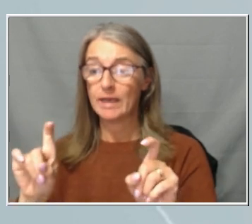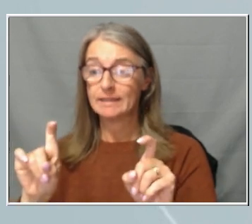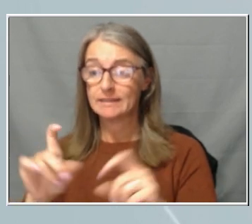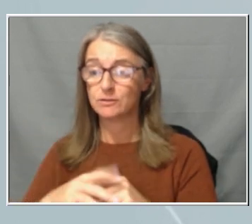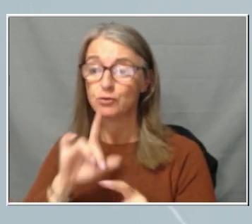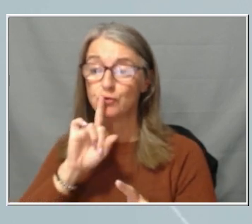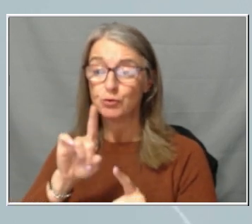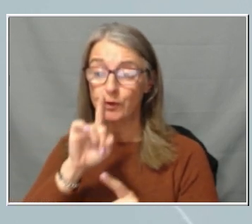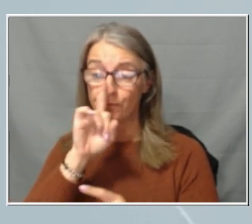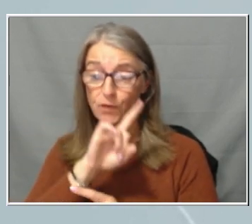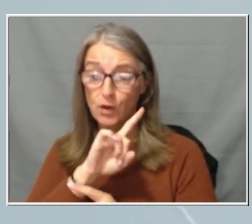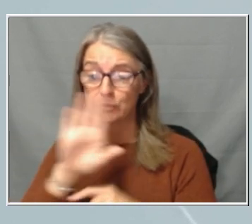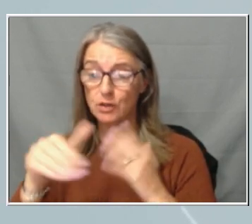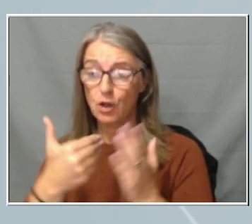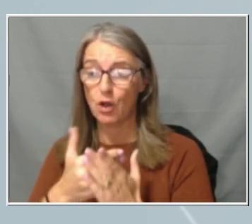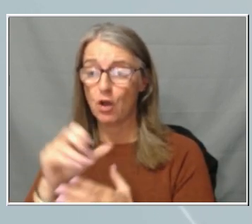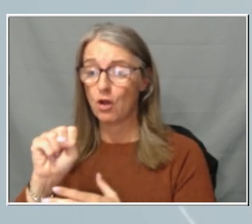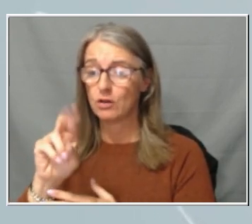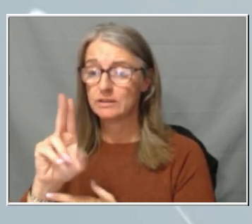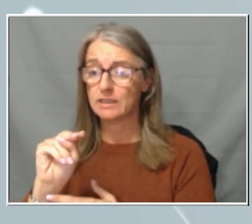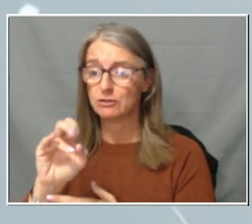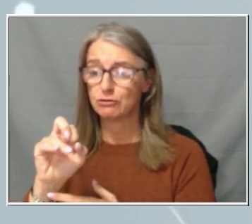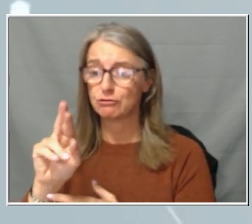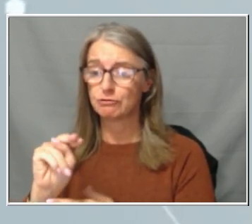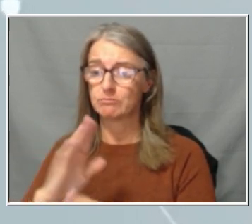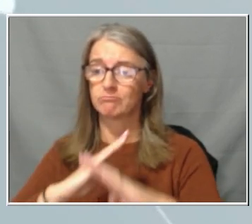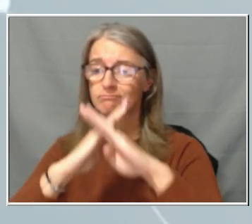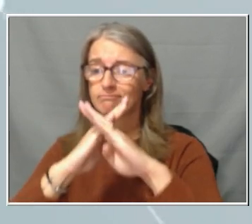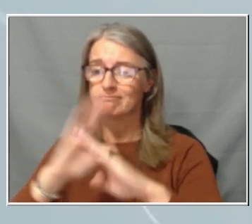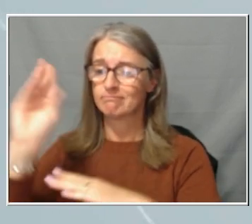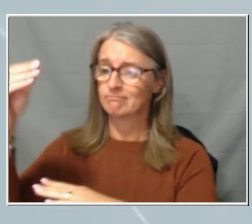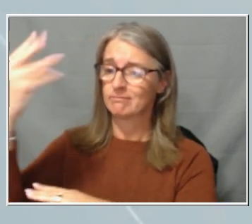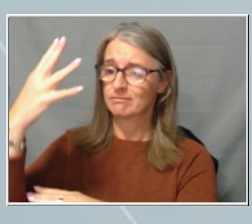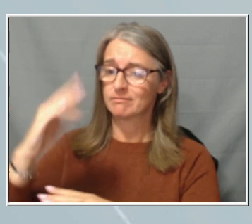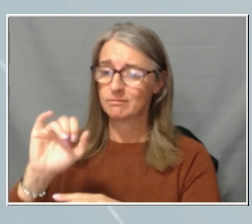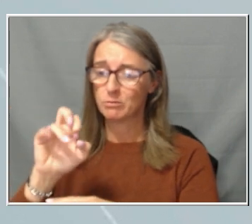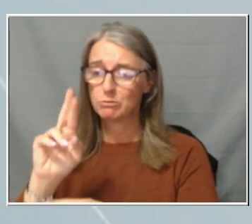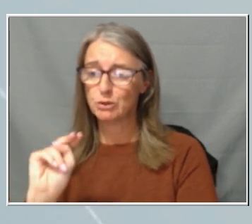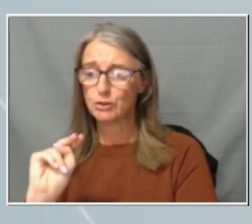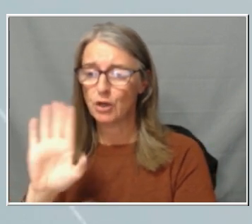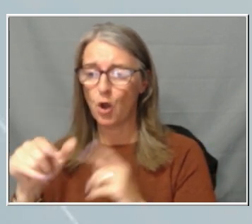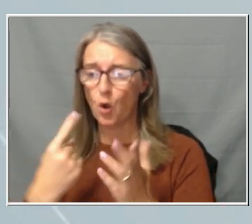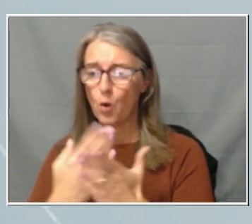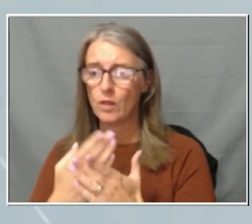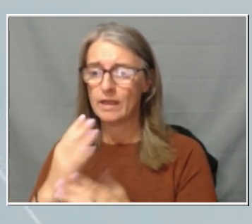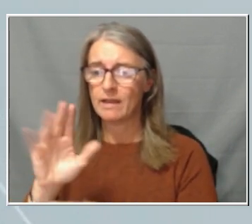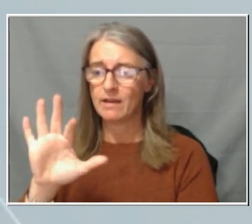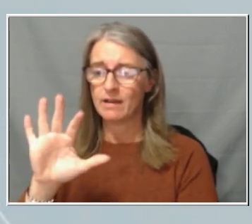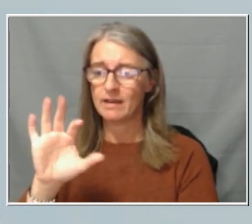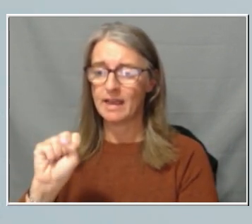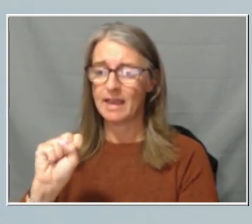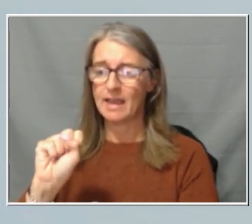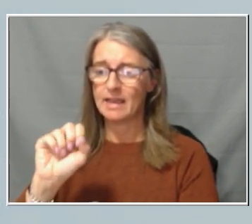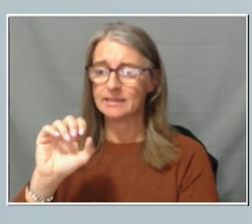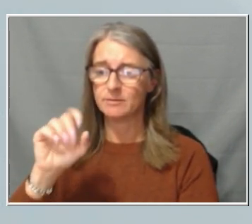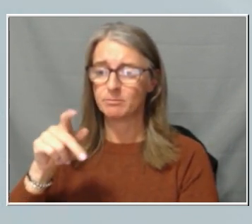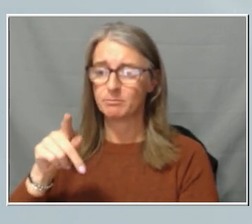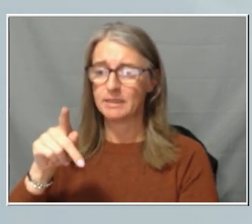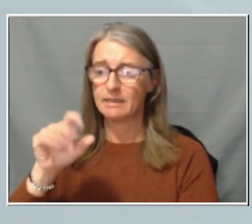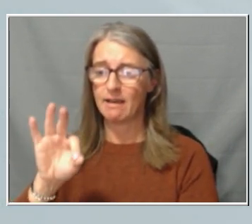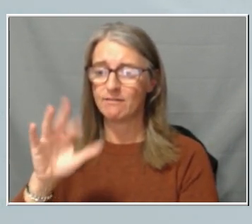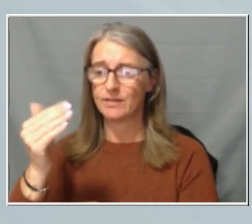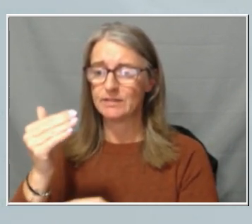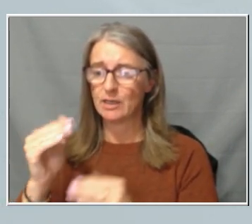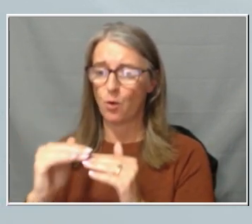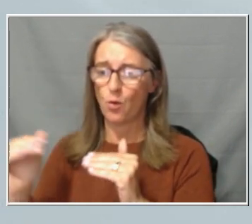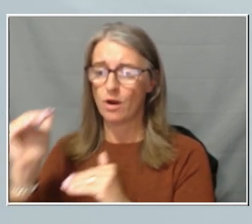or false, all sunscreens protect against sunburn, but only those that are SPF 15 or above and are broad spectrum have also